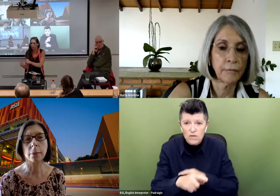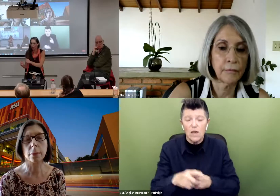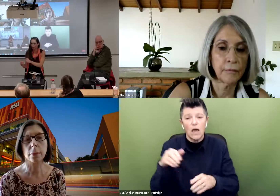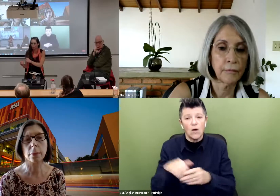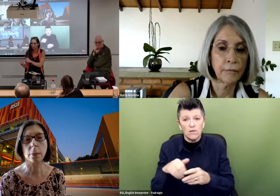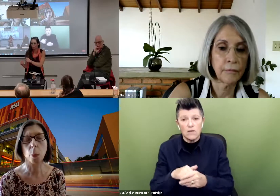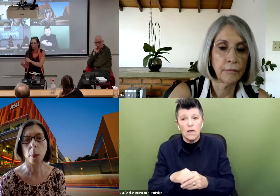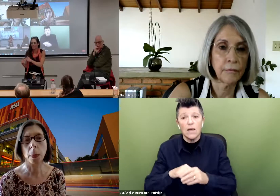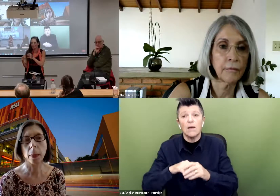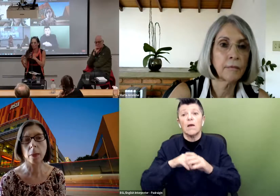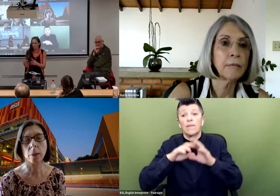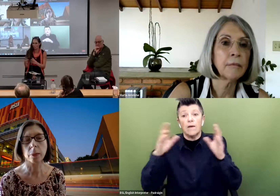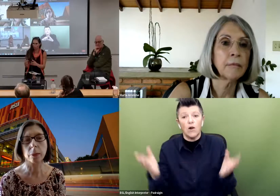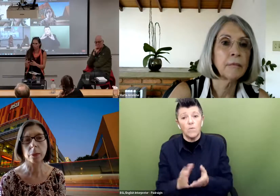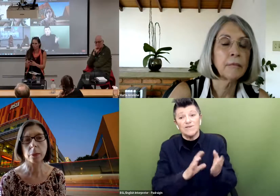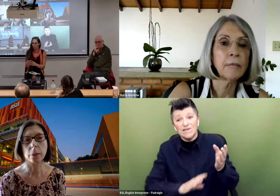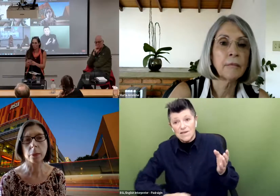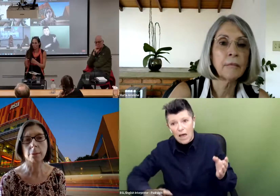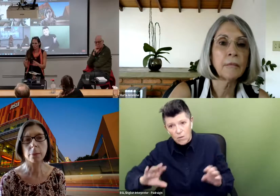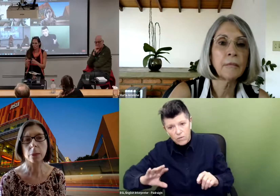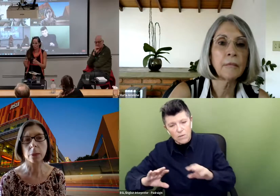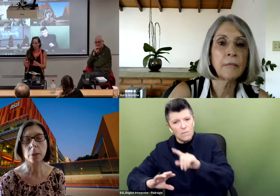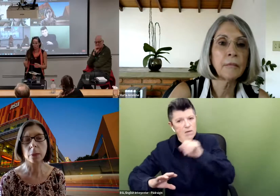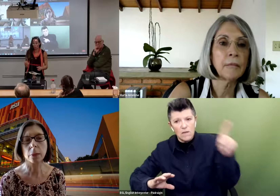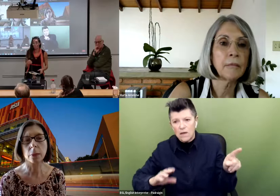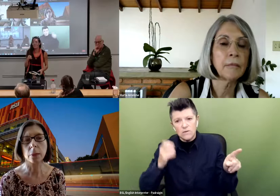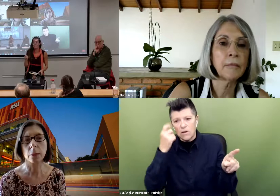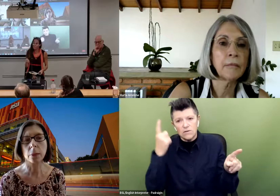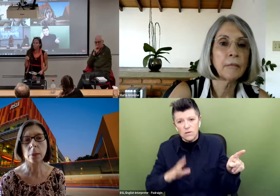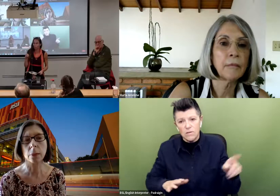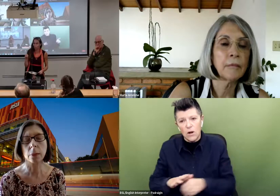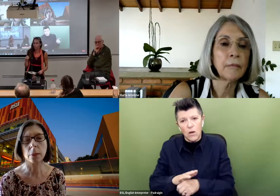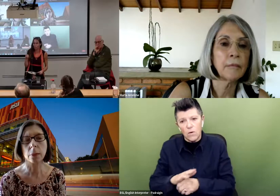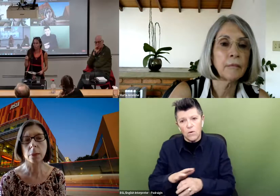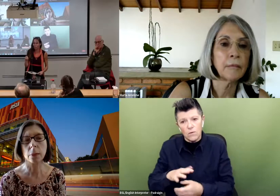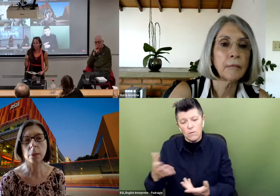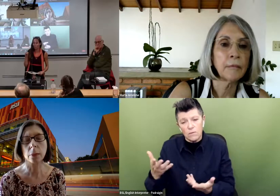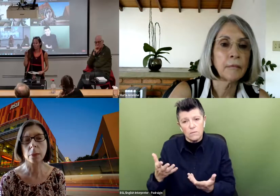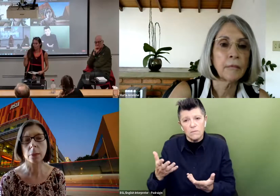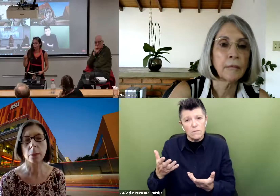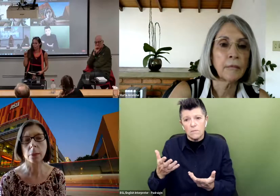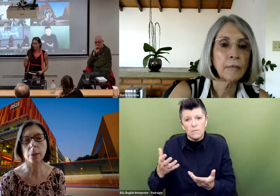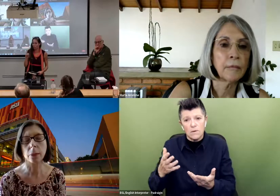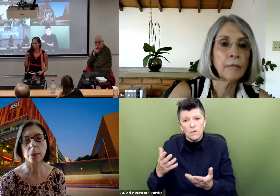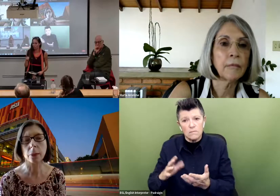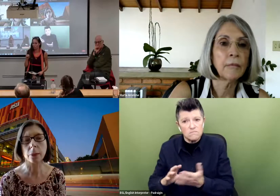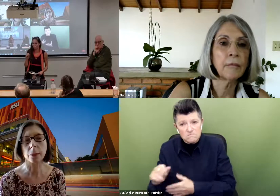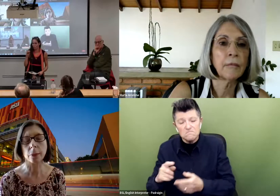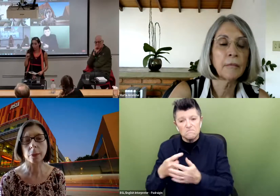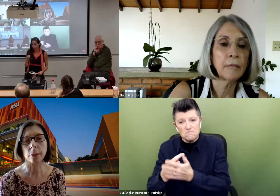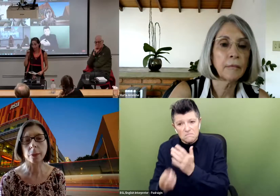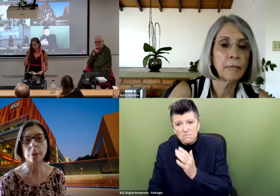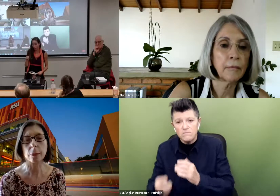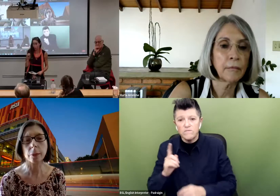the global south, right? Without an understanding of the local circumstance or condition, without connecting with organizations that actually have been looking